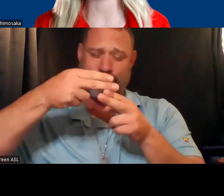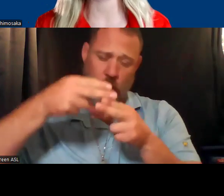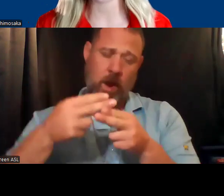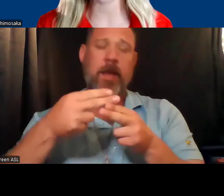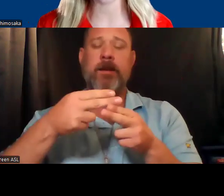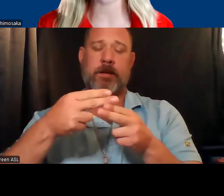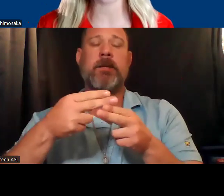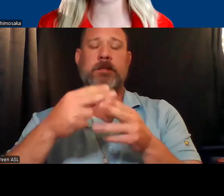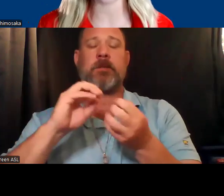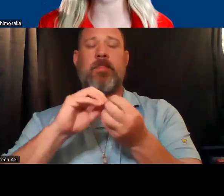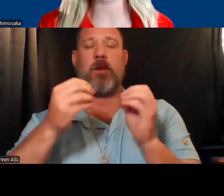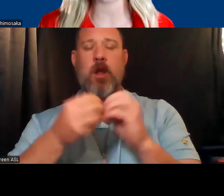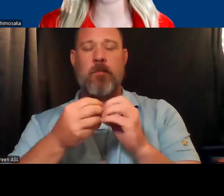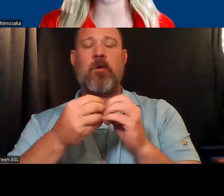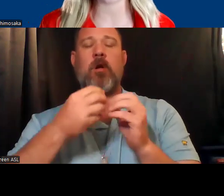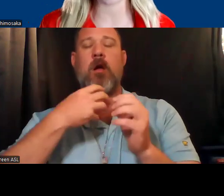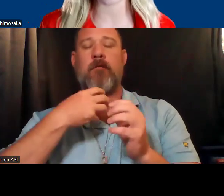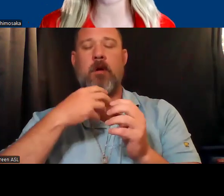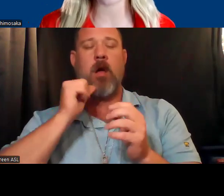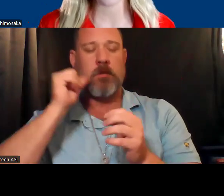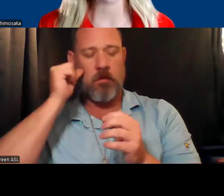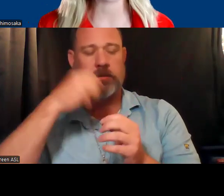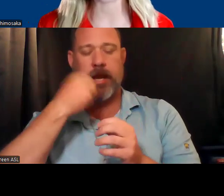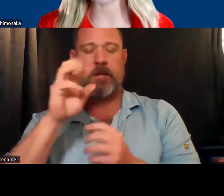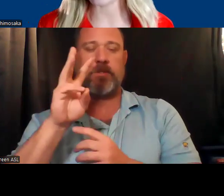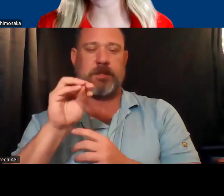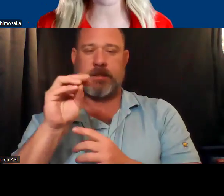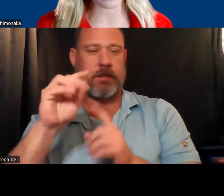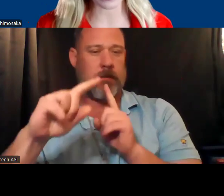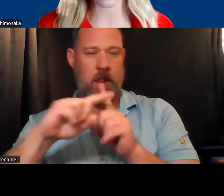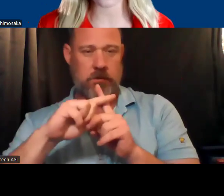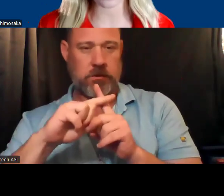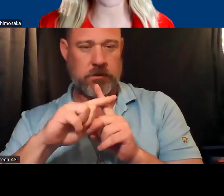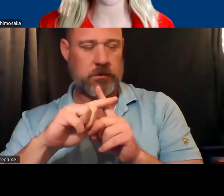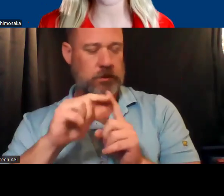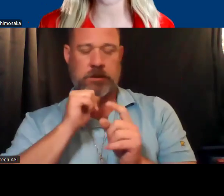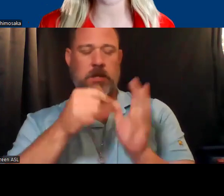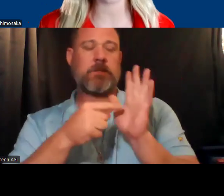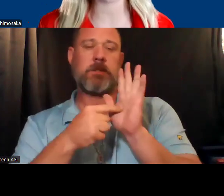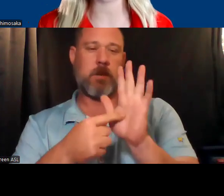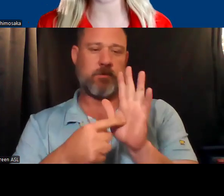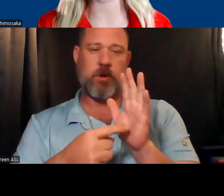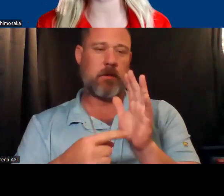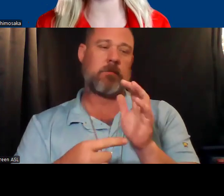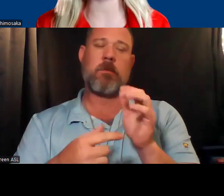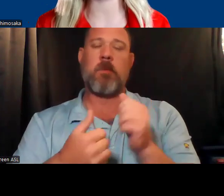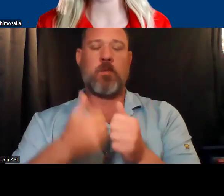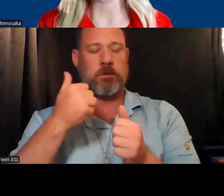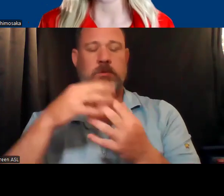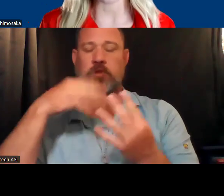just the sheer number of adults age 60 plus, which does not actually demonstrate the greatest social and economic